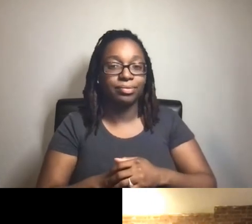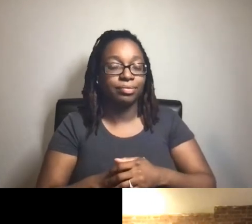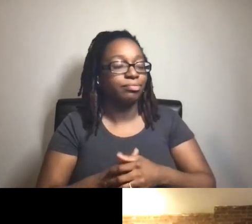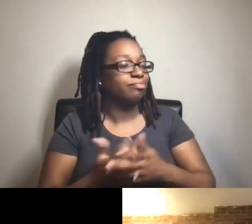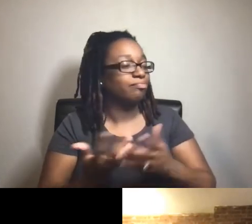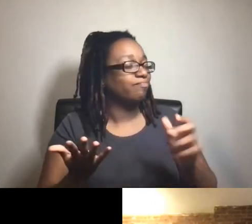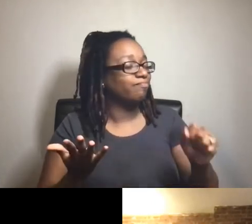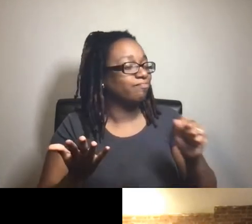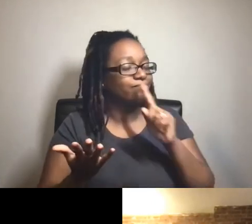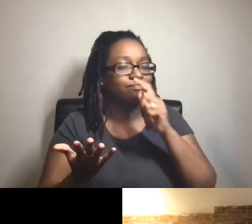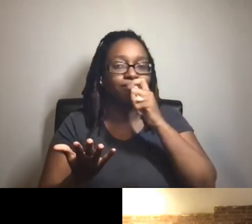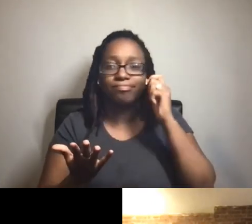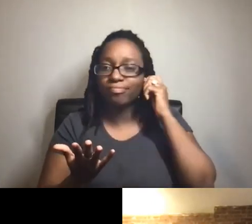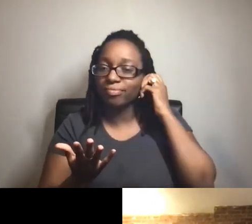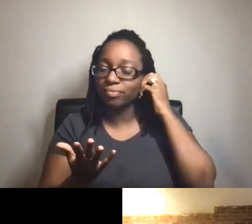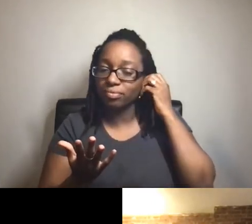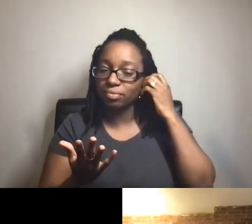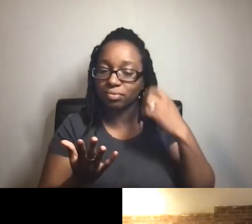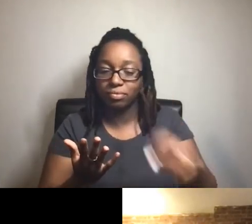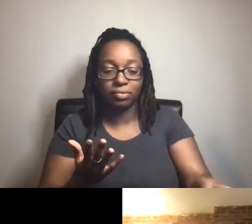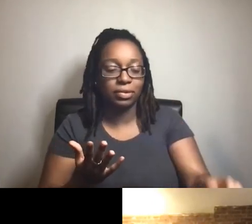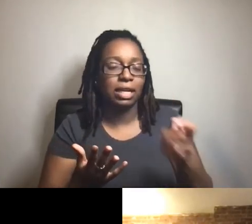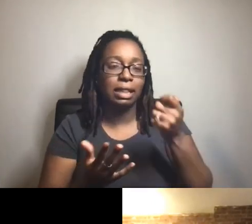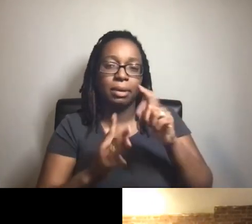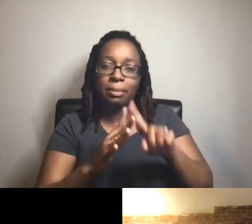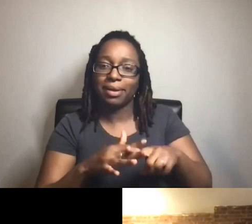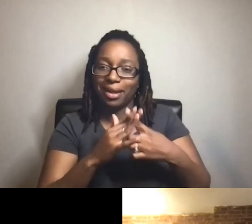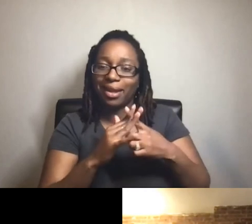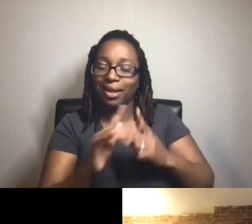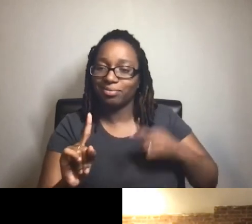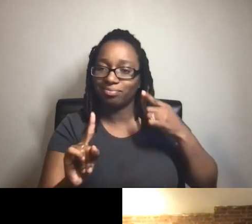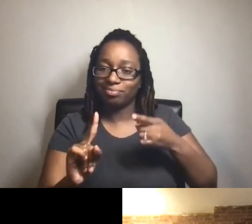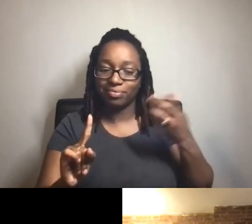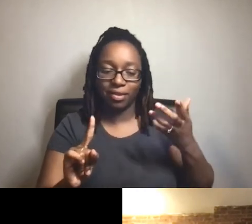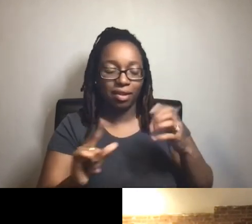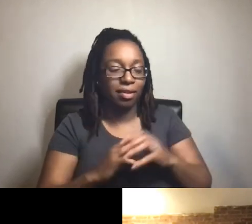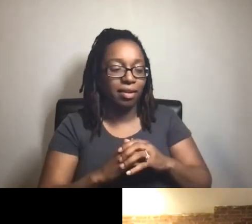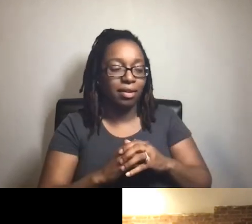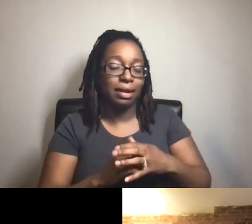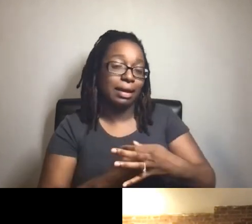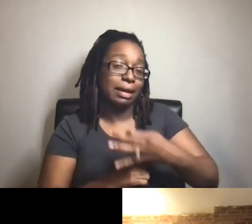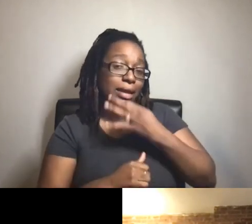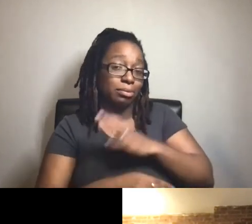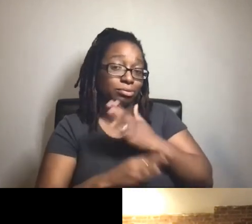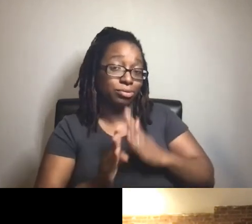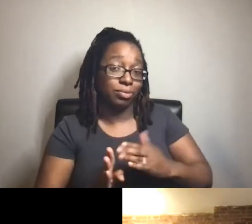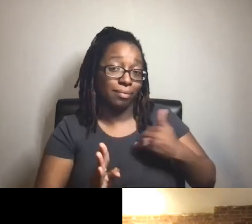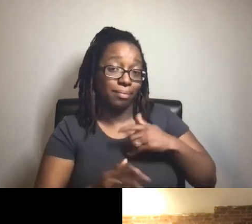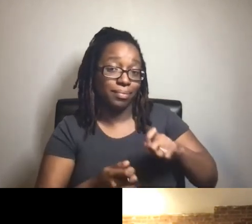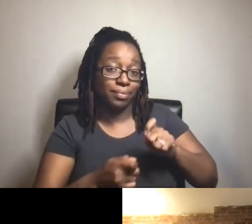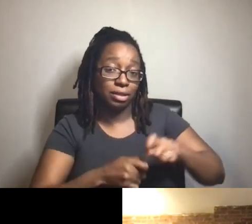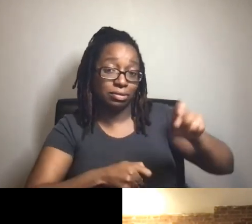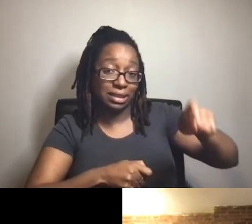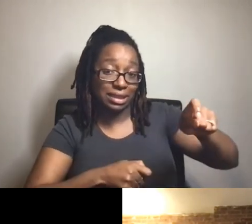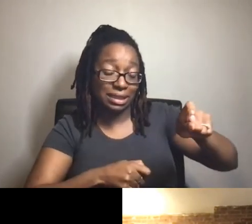It's interesting, and this goes a little bit to the point I made at the beginning too, and that expert musicians have certain needs and